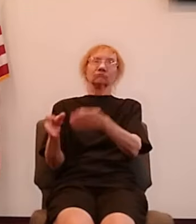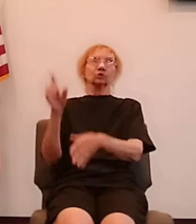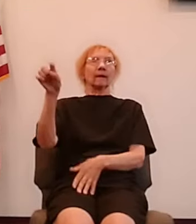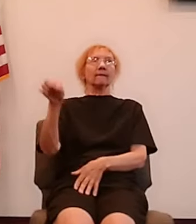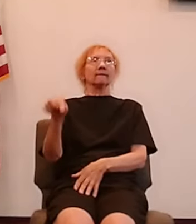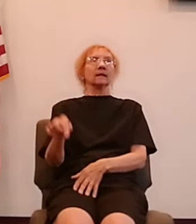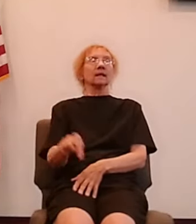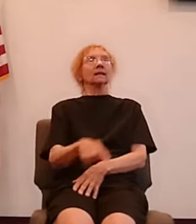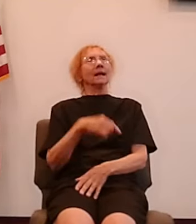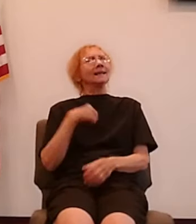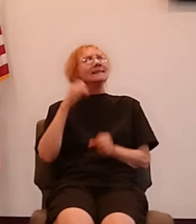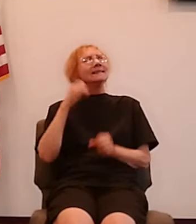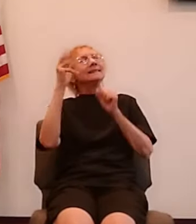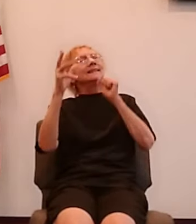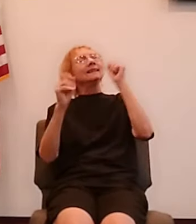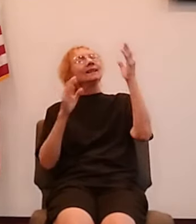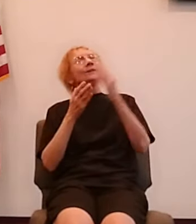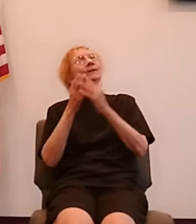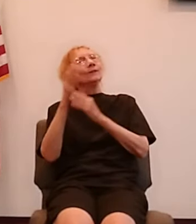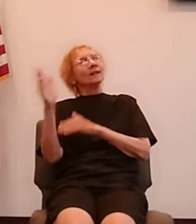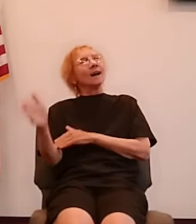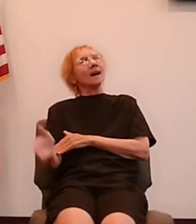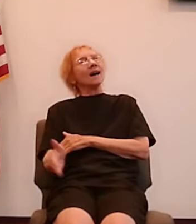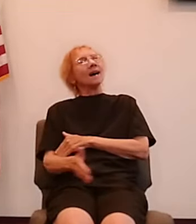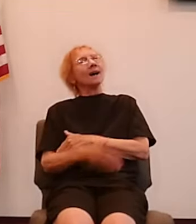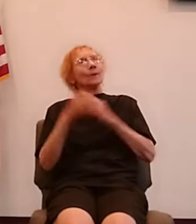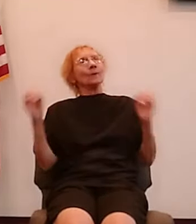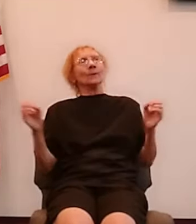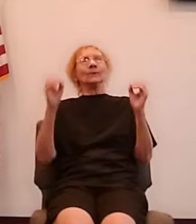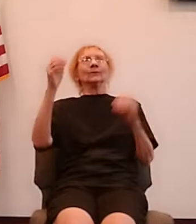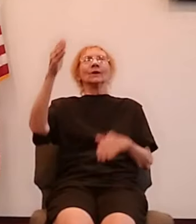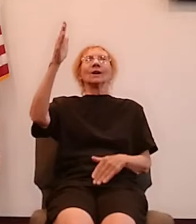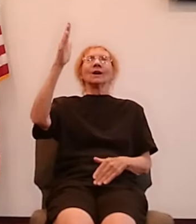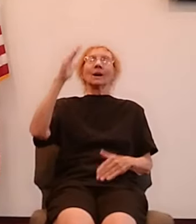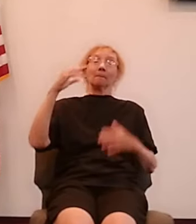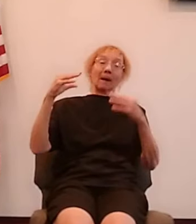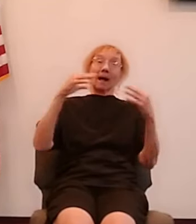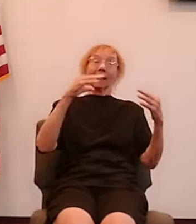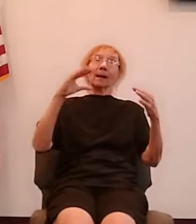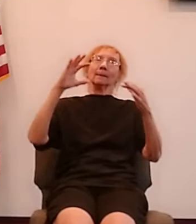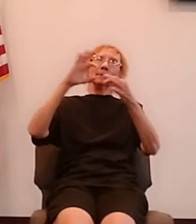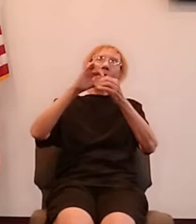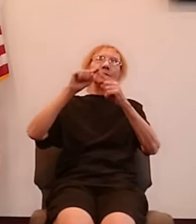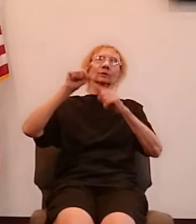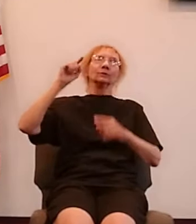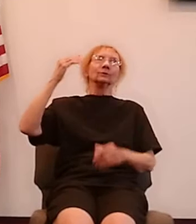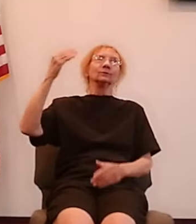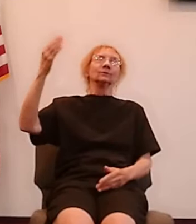through the night. Oh God, the battle belongs to you.